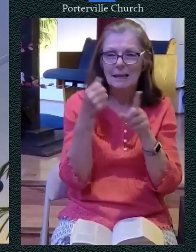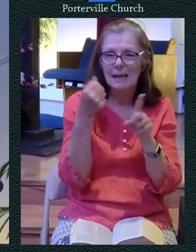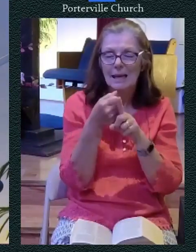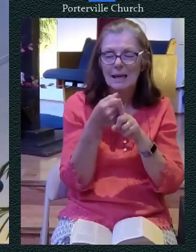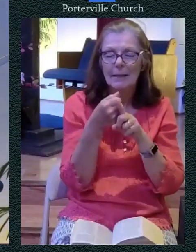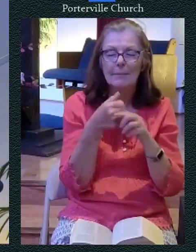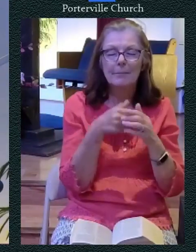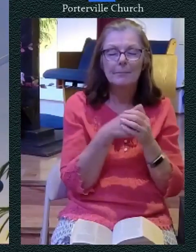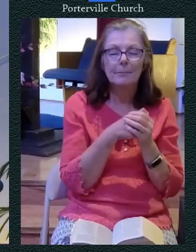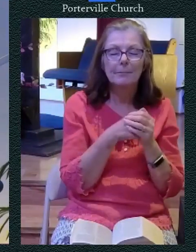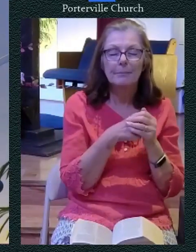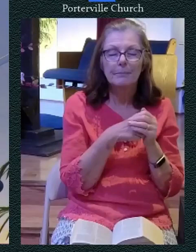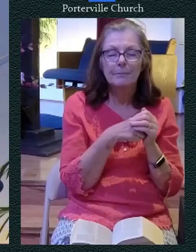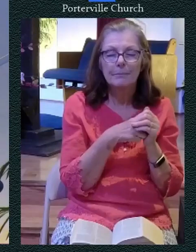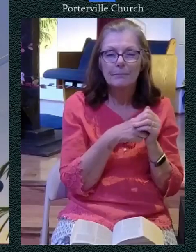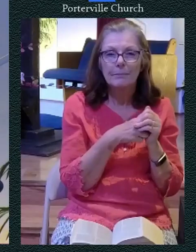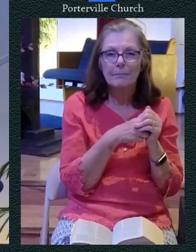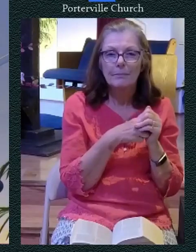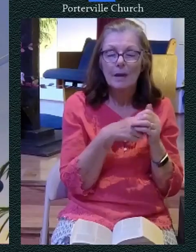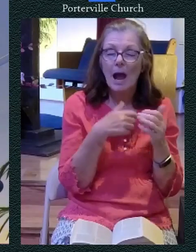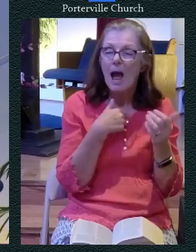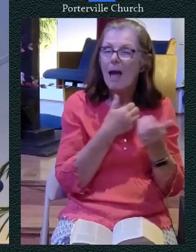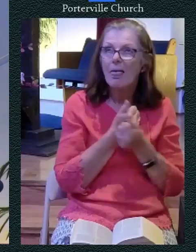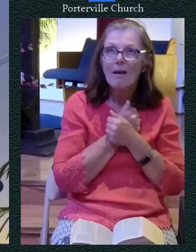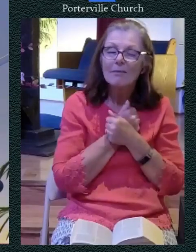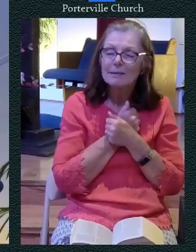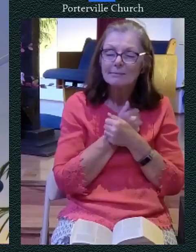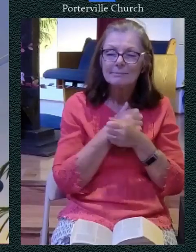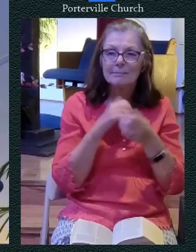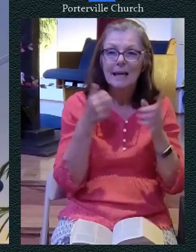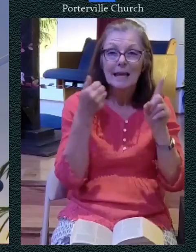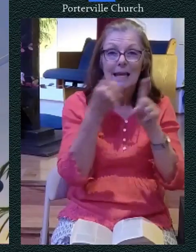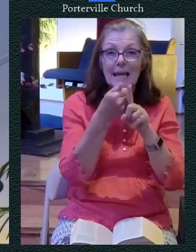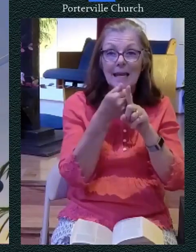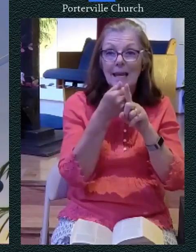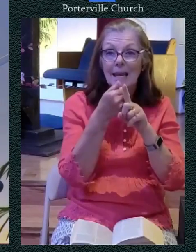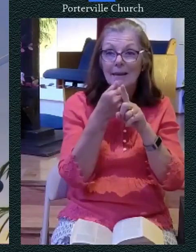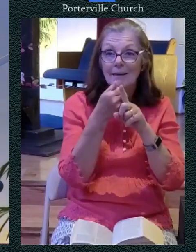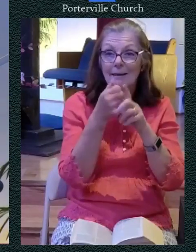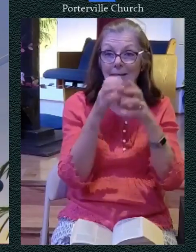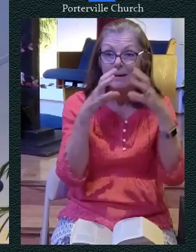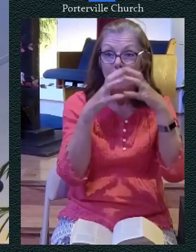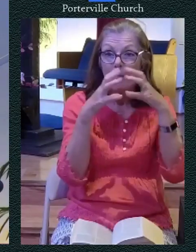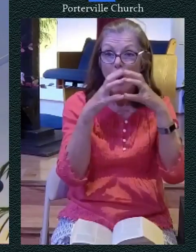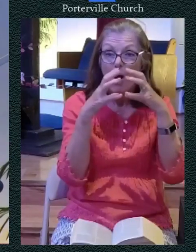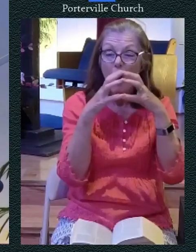And I was in seventh heaven. I love hitting the ball.